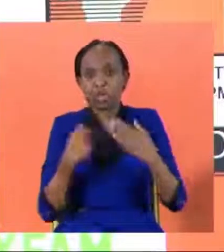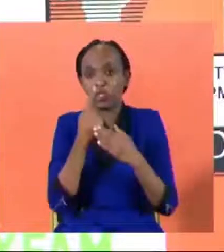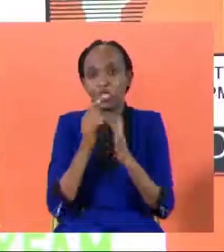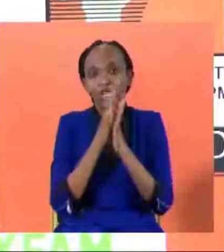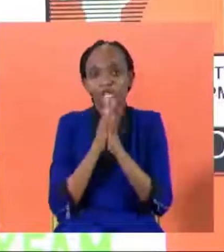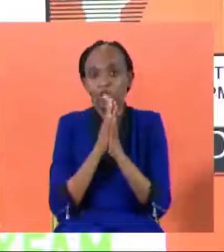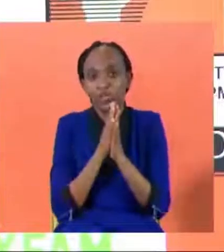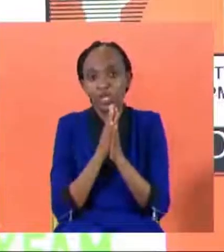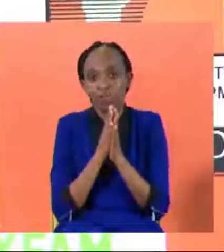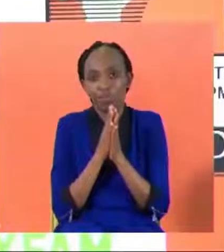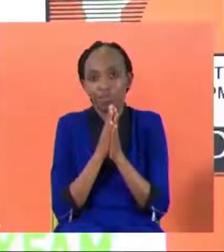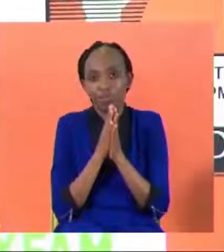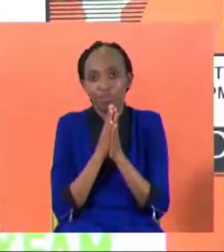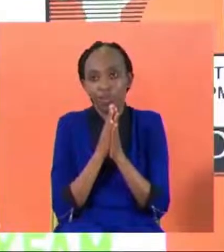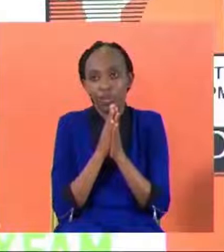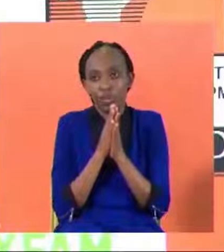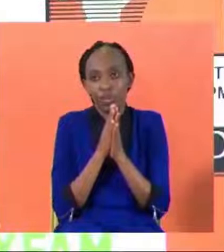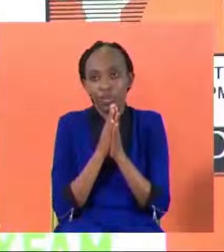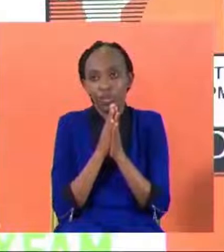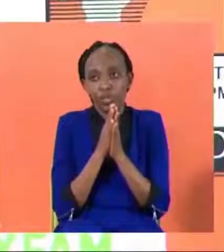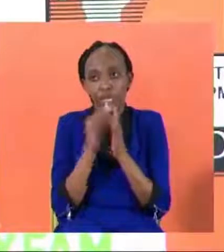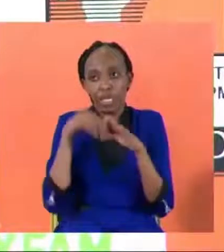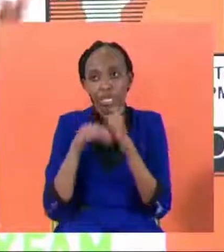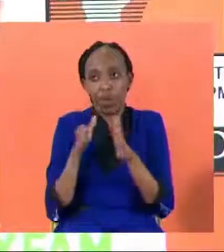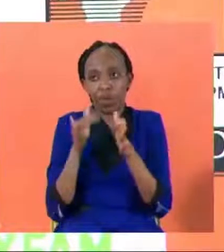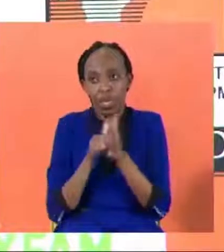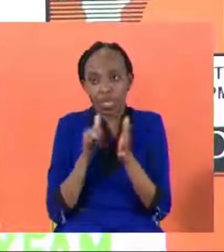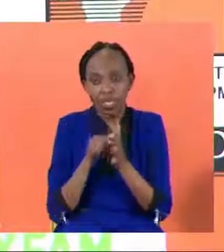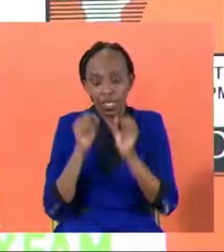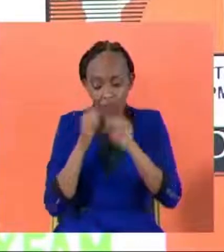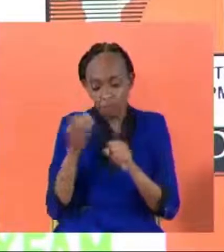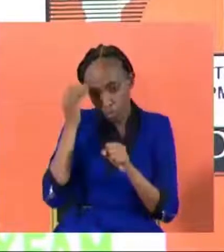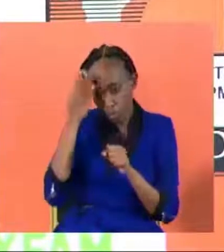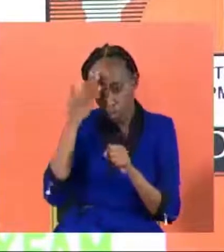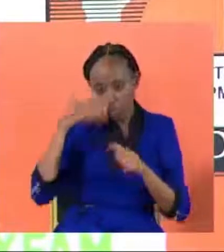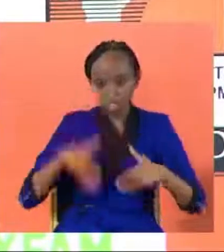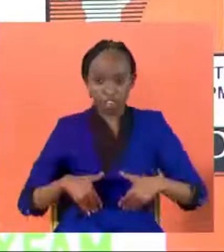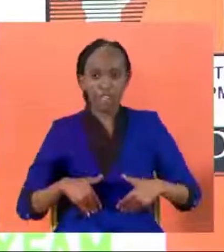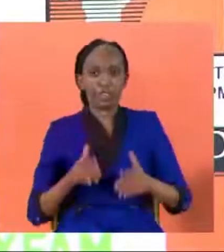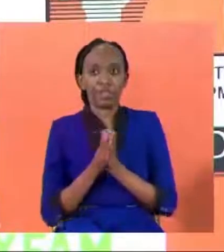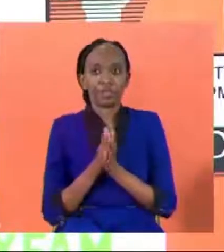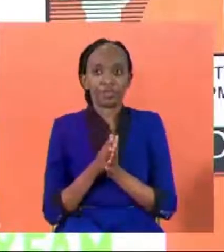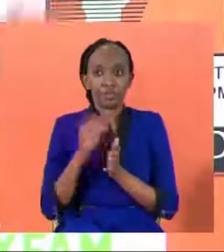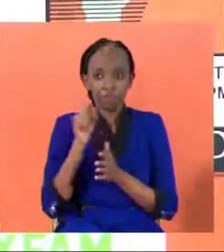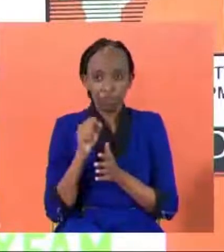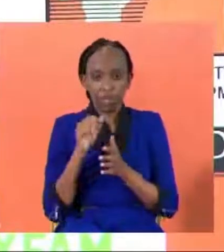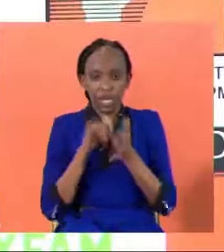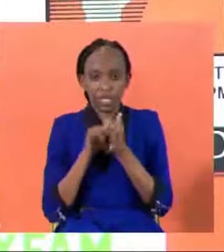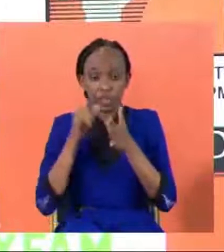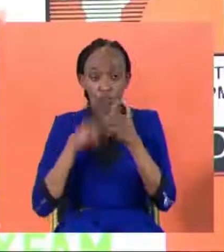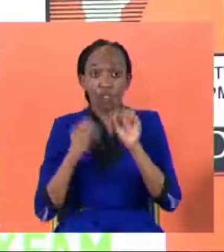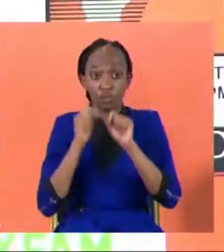that it's in a way that is digestible for young people. Yeah, so that's what